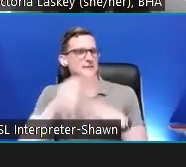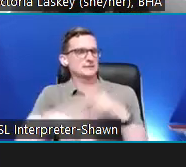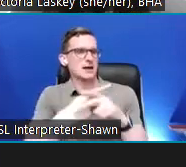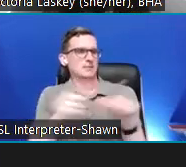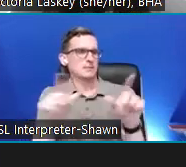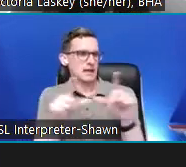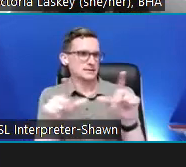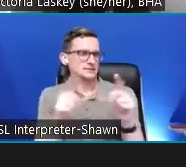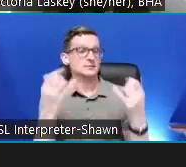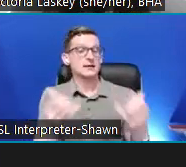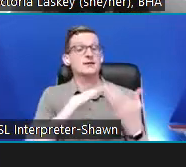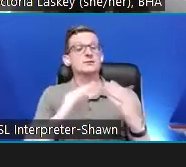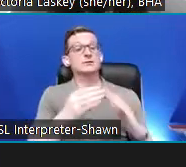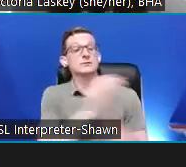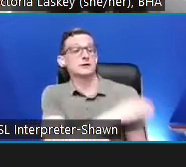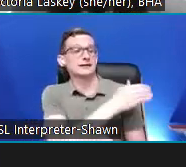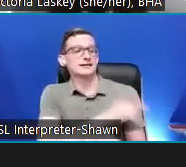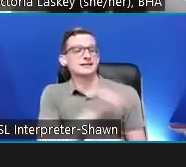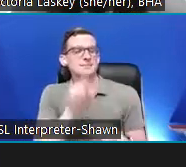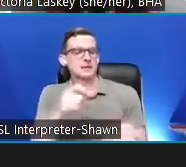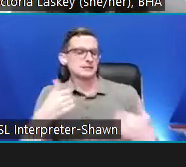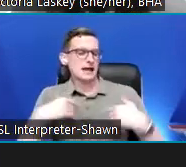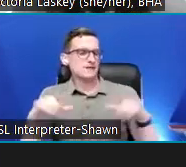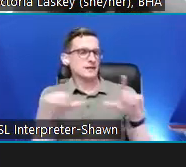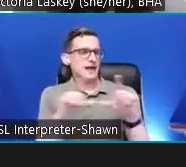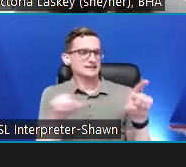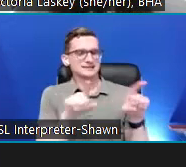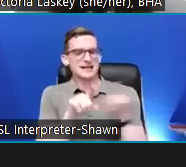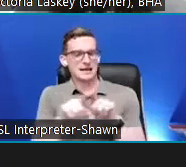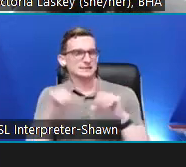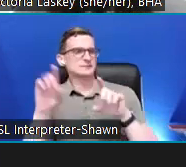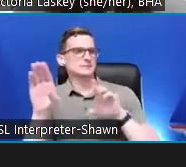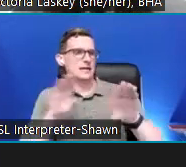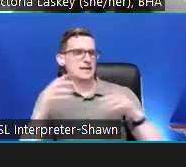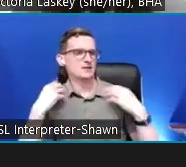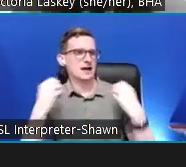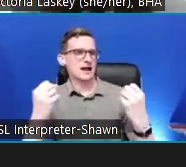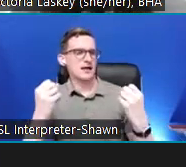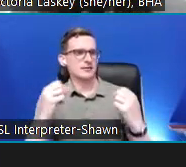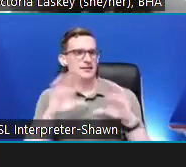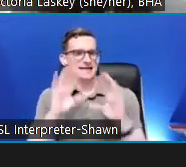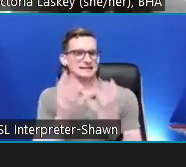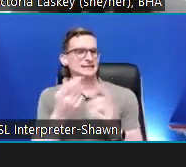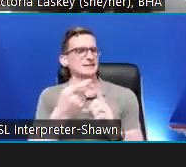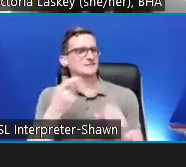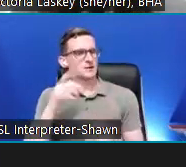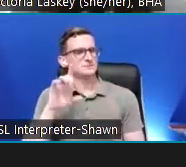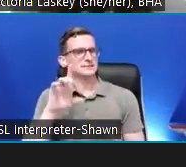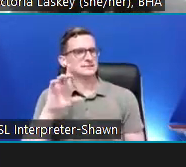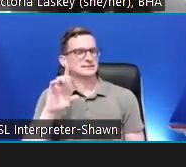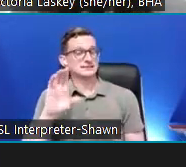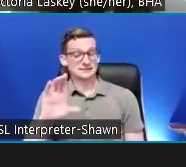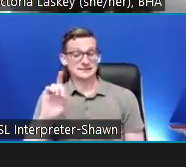to be licensed as a behavioral health entity from CDPHE. So does